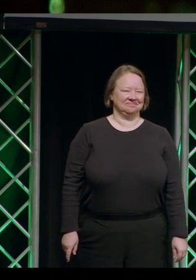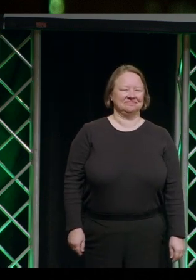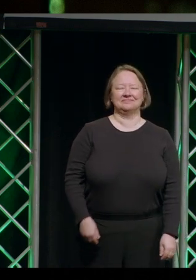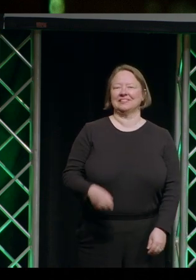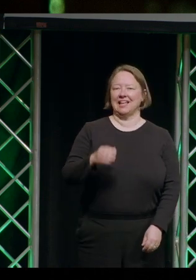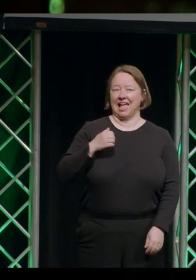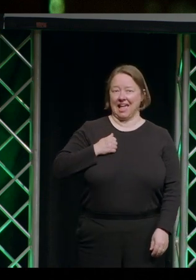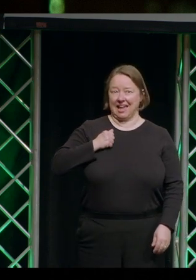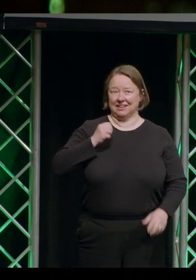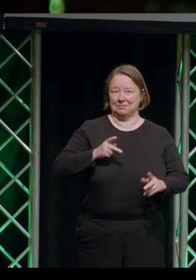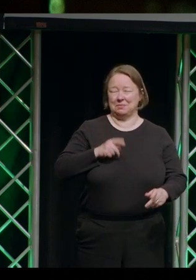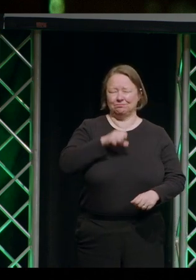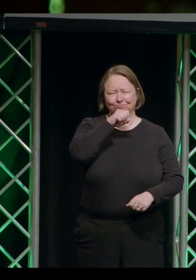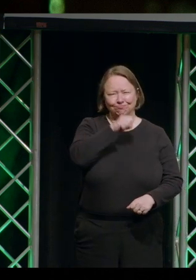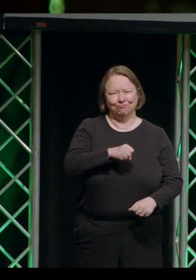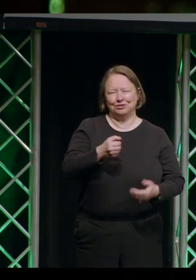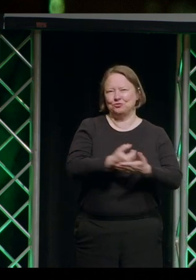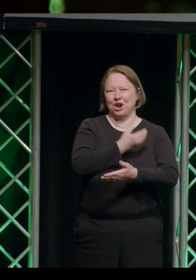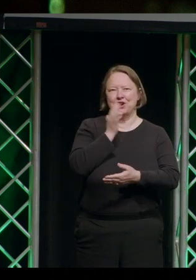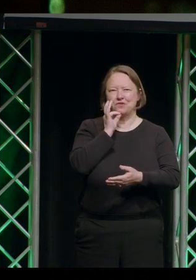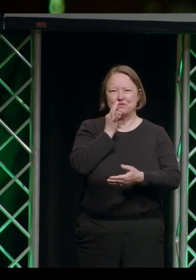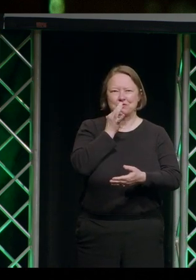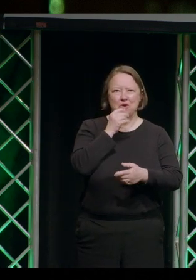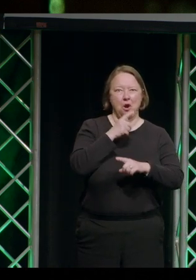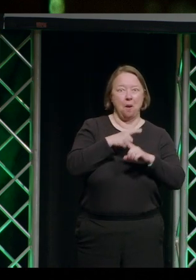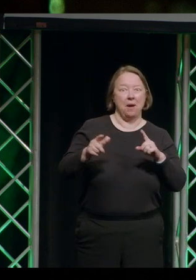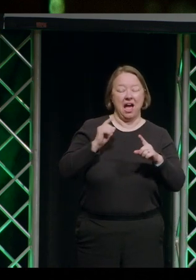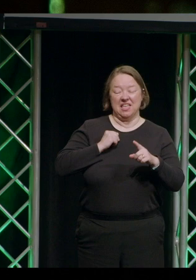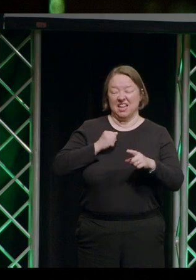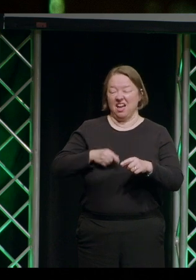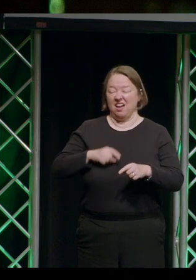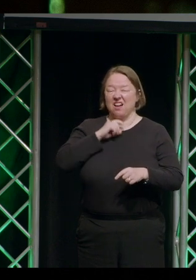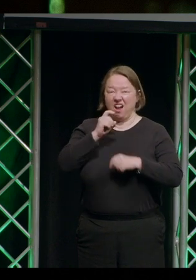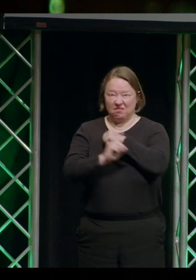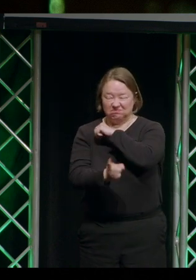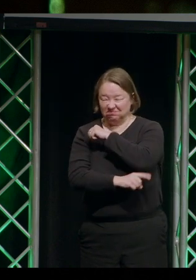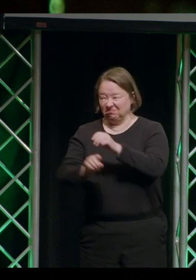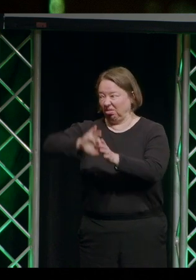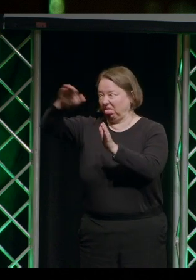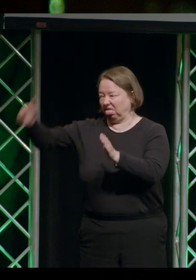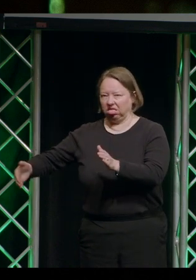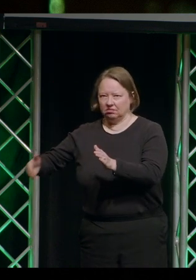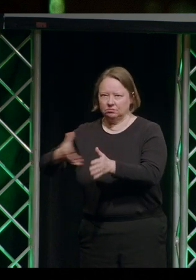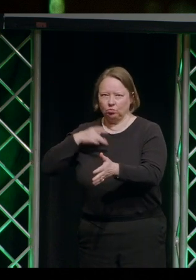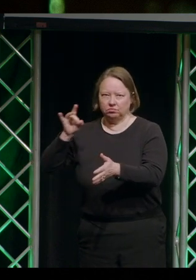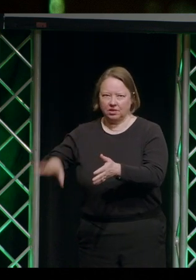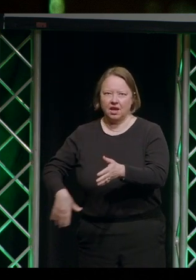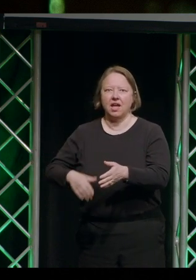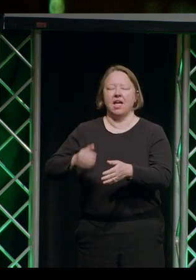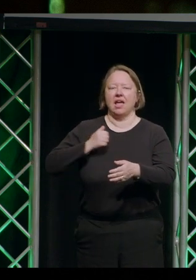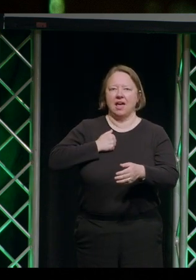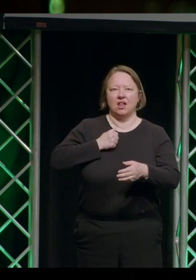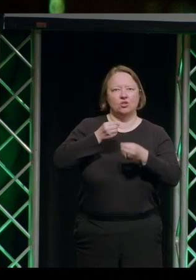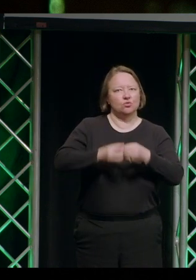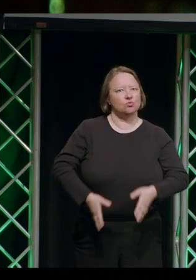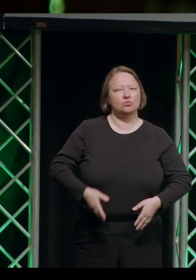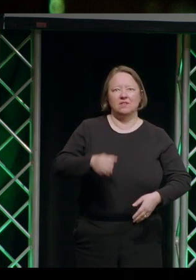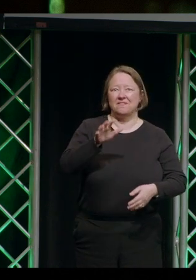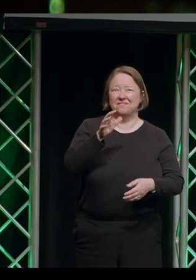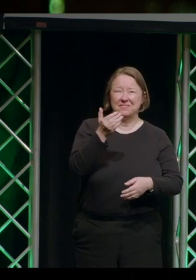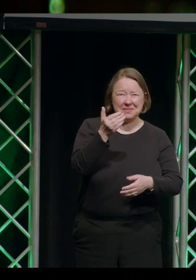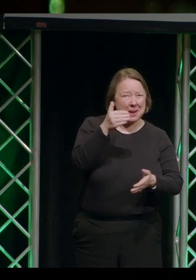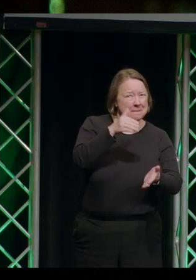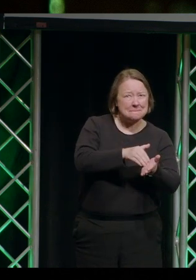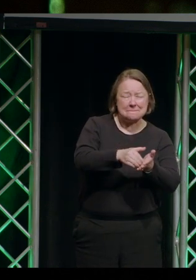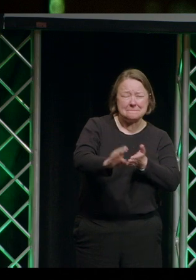Canadians love fresh fruit, but our landfills do not. According to the UN, Canada loses over $50 billion in